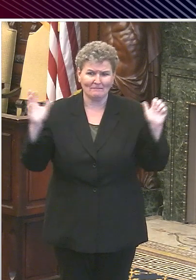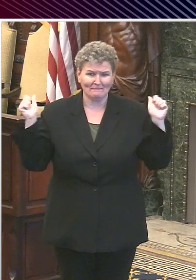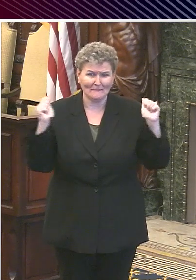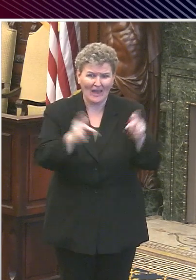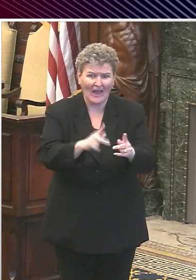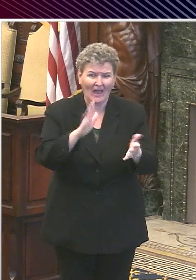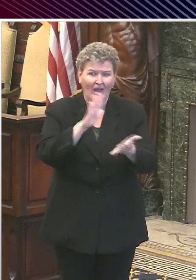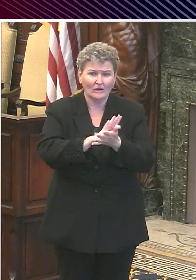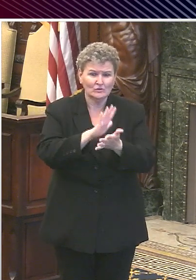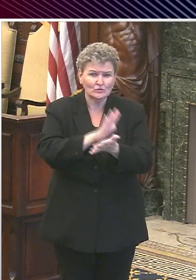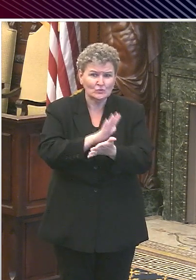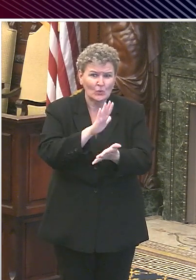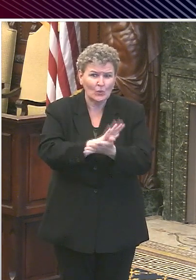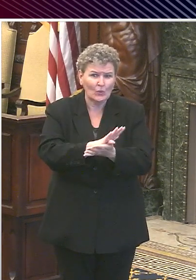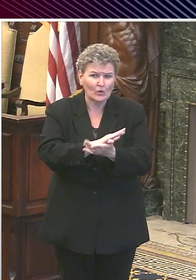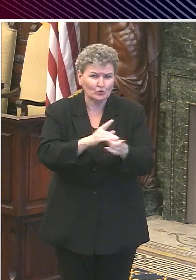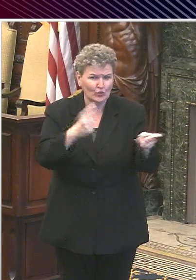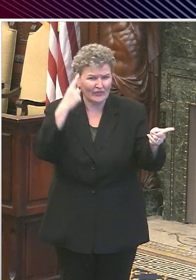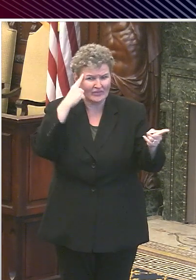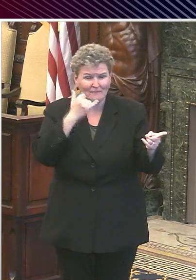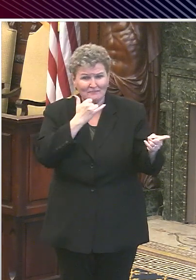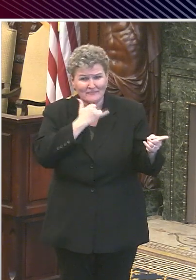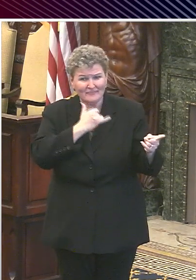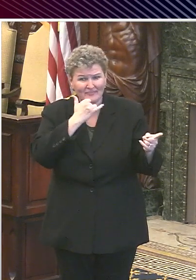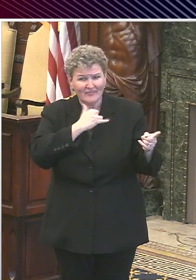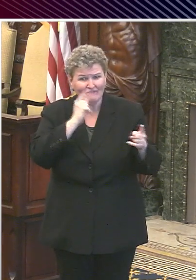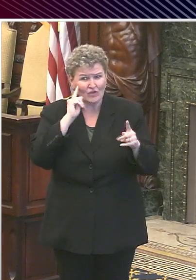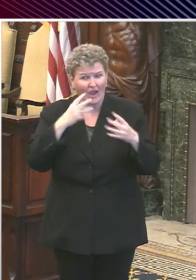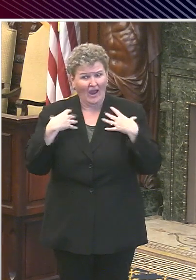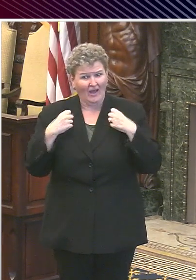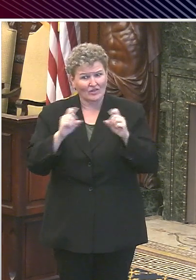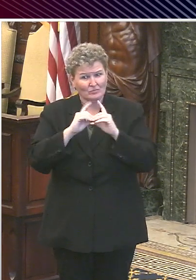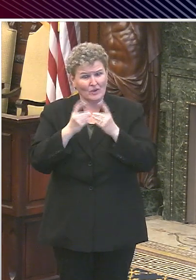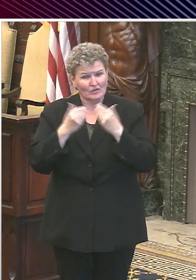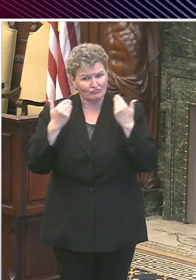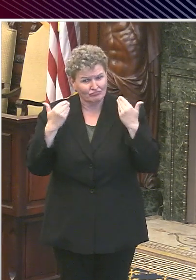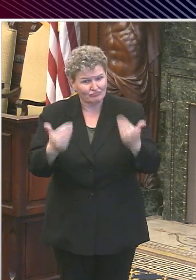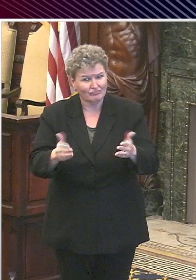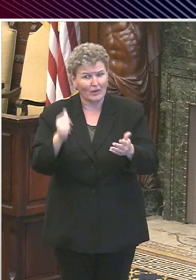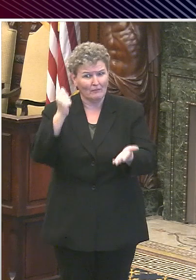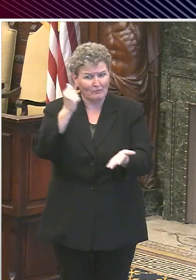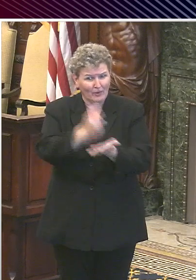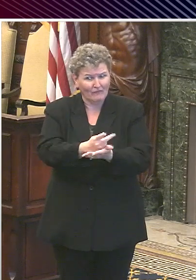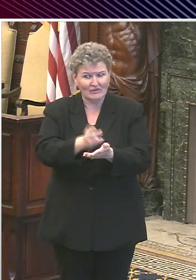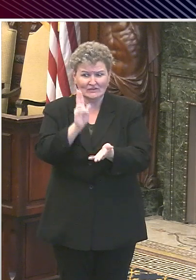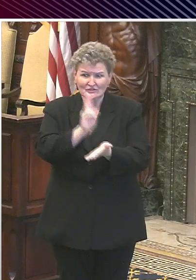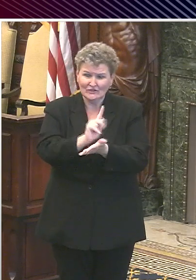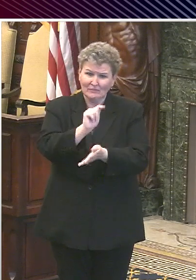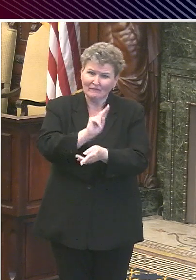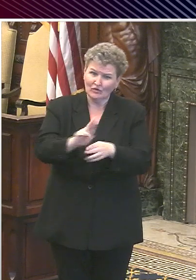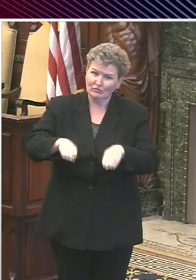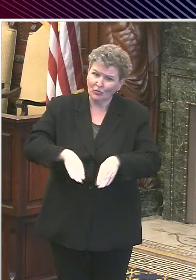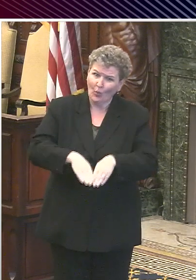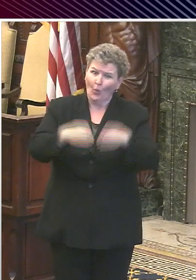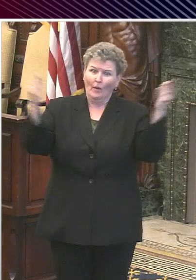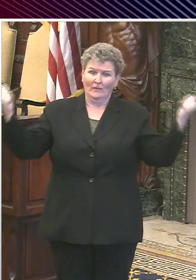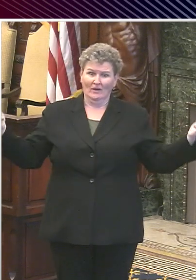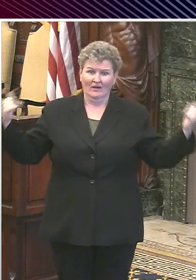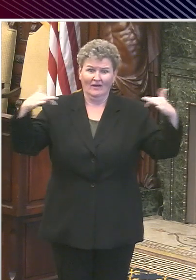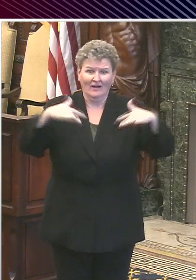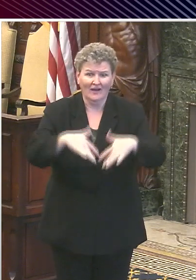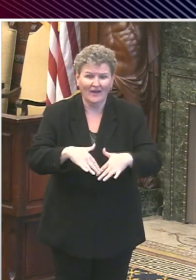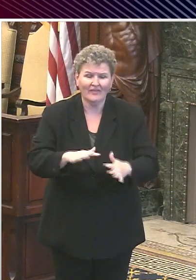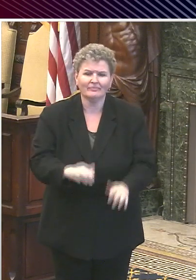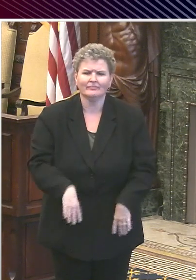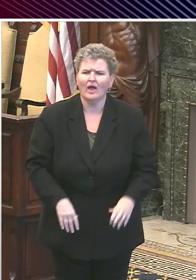think it was a mistake for the health department to sign off on Temple's plan to bring students back to campus this fall? I don't think